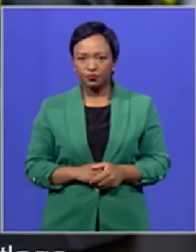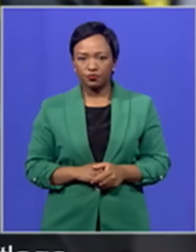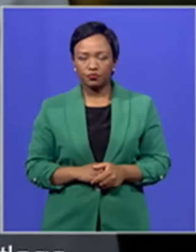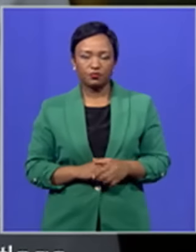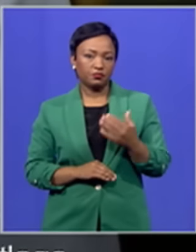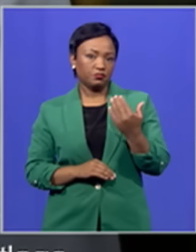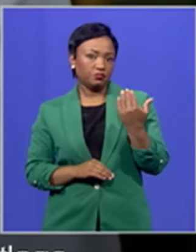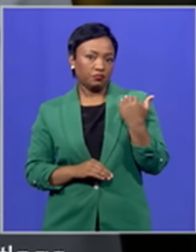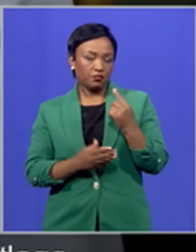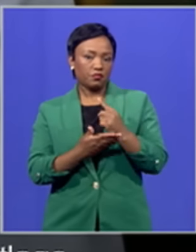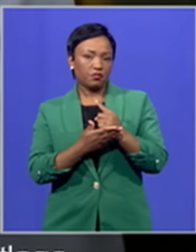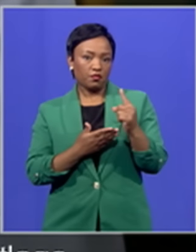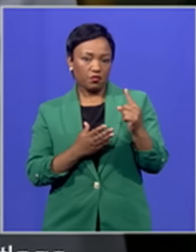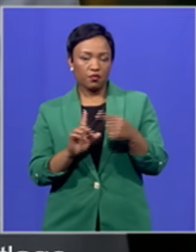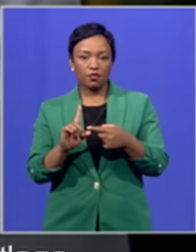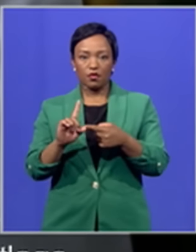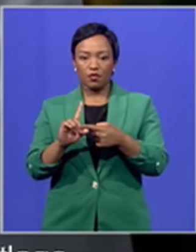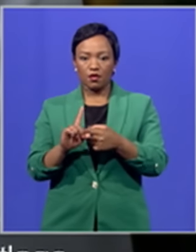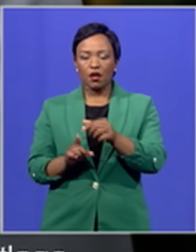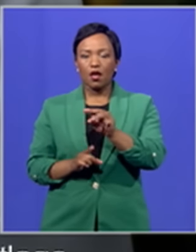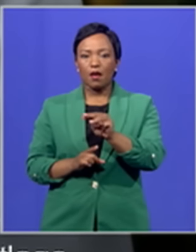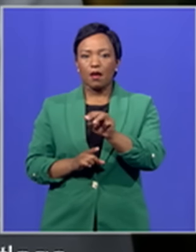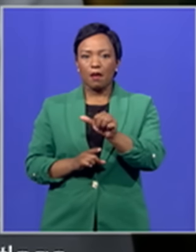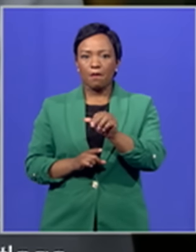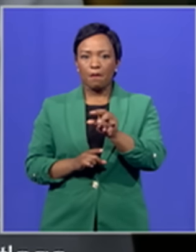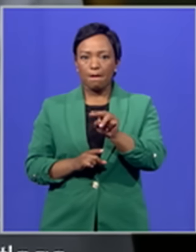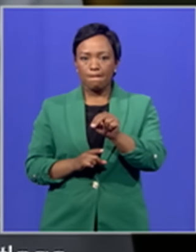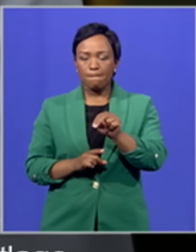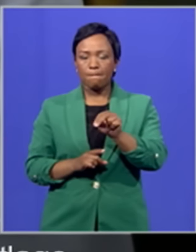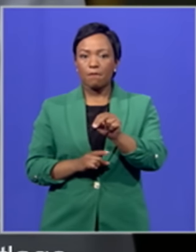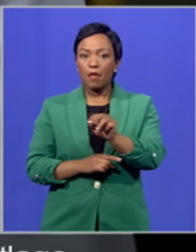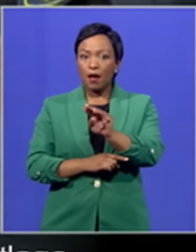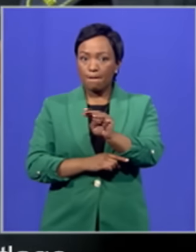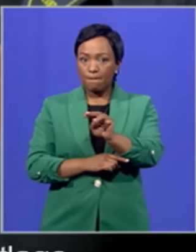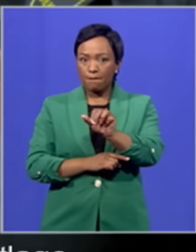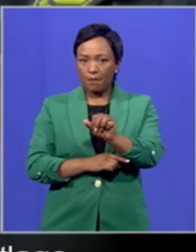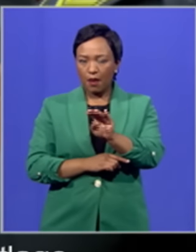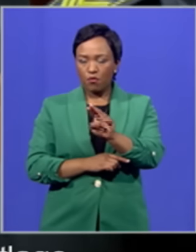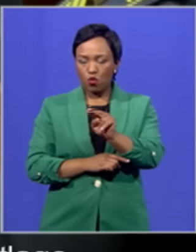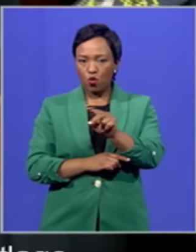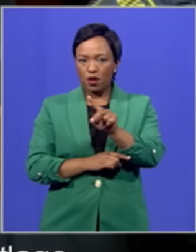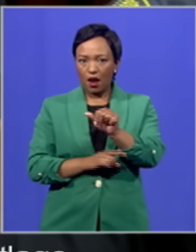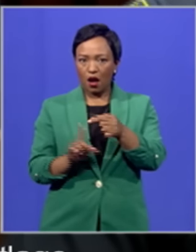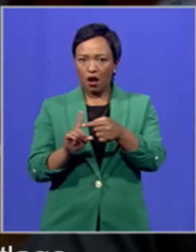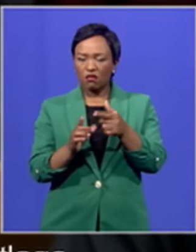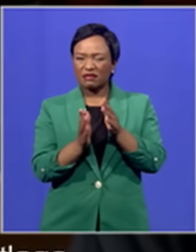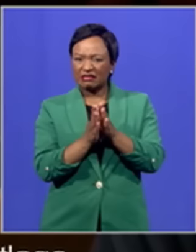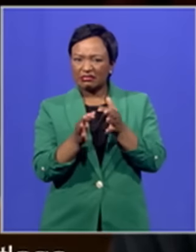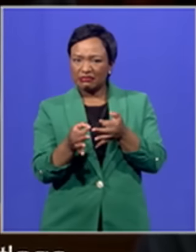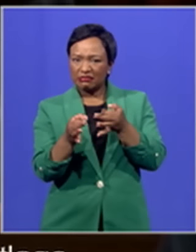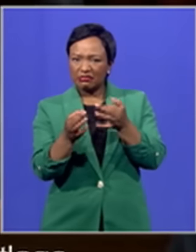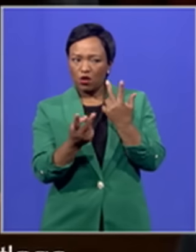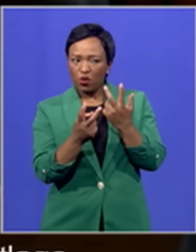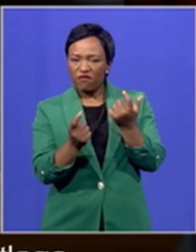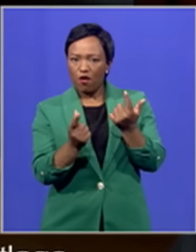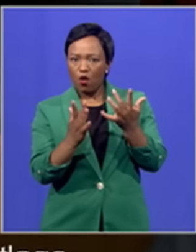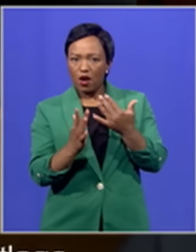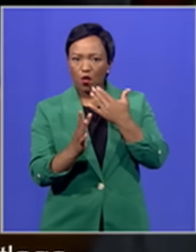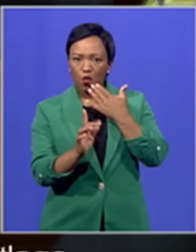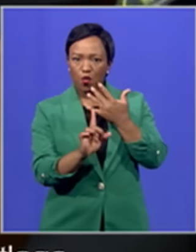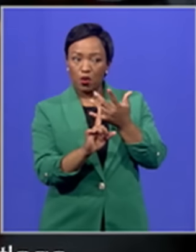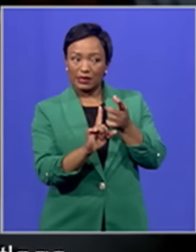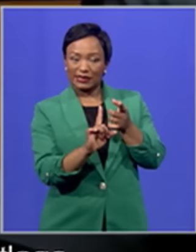Bekeng ya go feta Mabunda o kgopetše go šutišwa ka ge a beanya ka moemedi yo moswa ile go Advocate Patrick